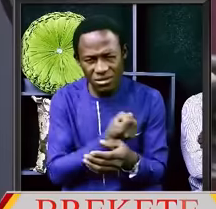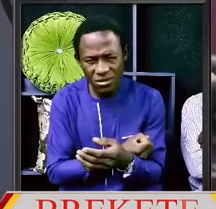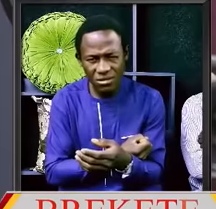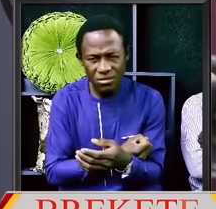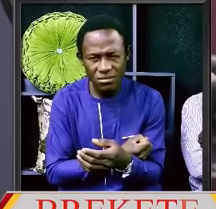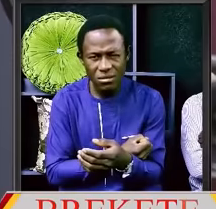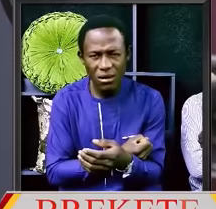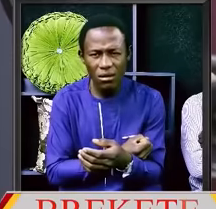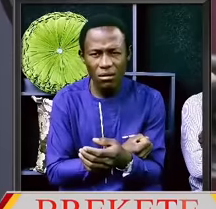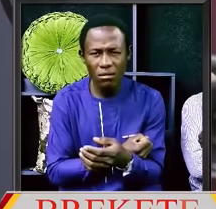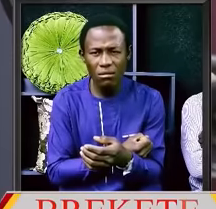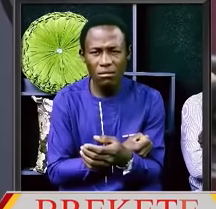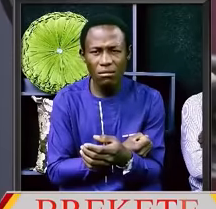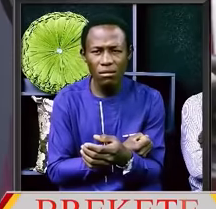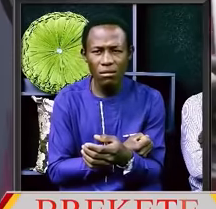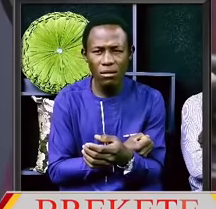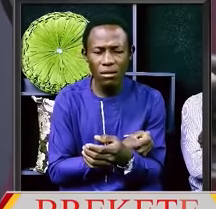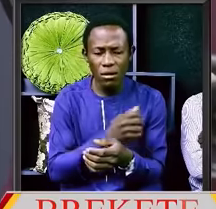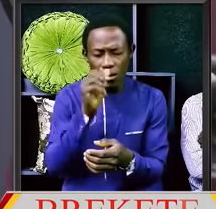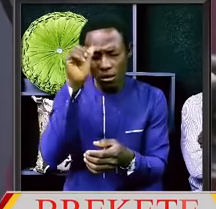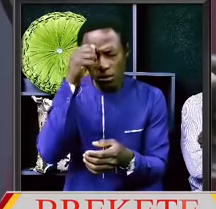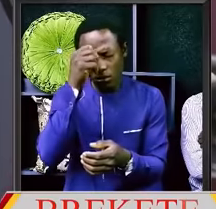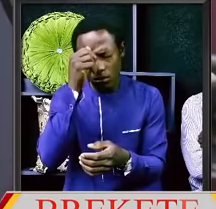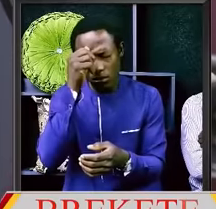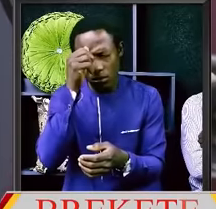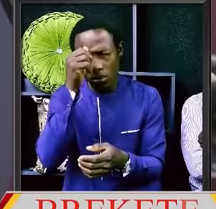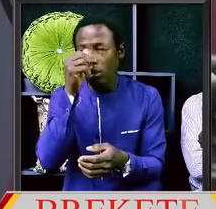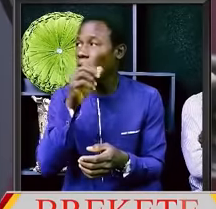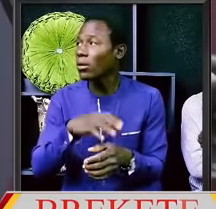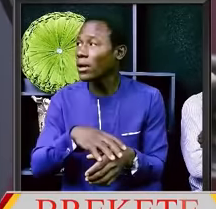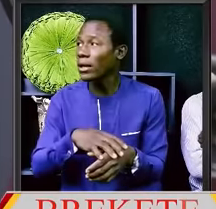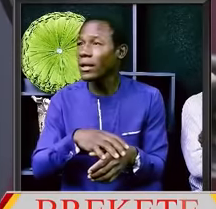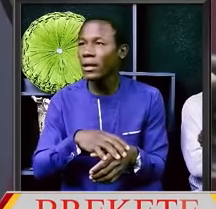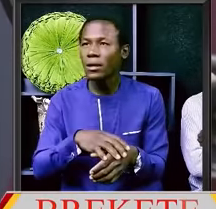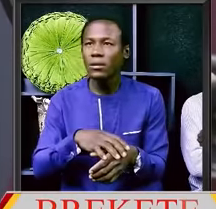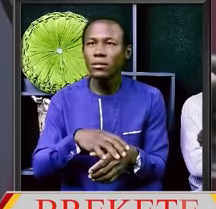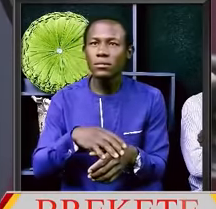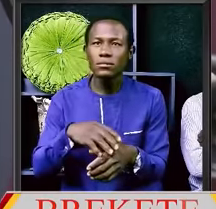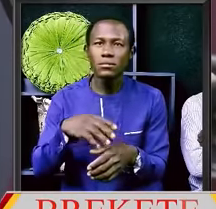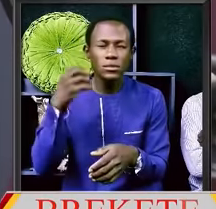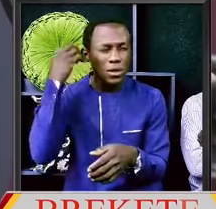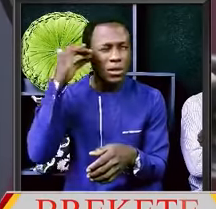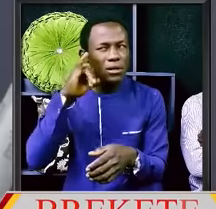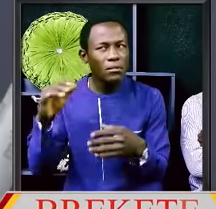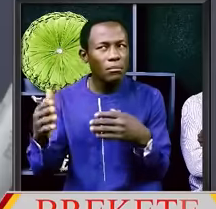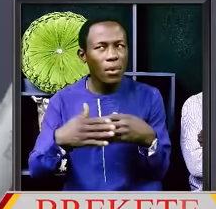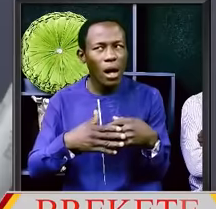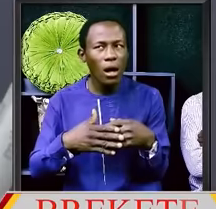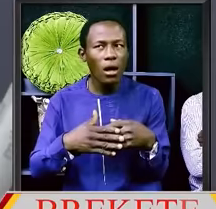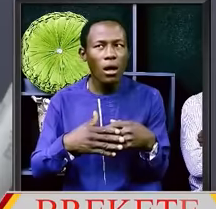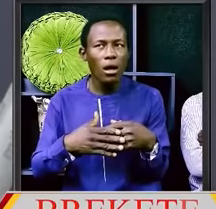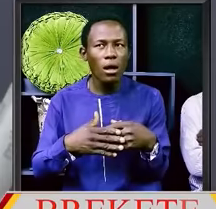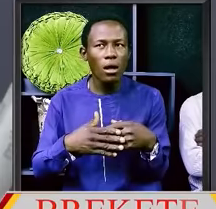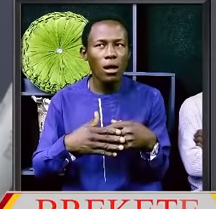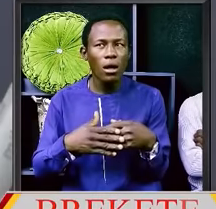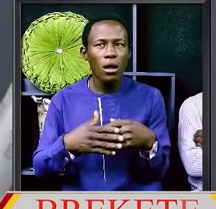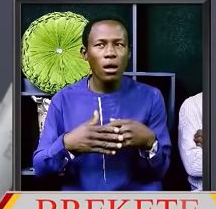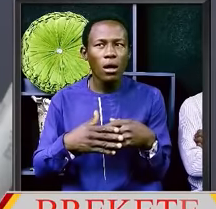if they echo back, ba, I'm gonna hide them the other side. Now I'm gonna hide them, but I won't make the people outside make them